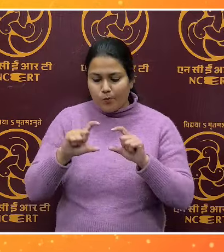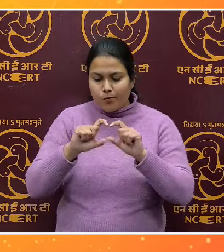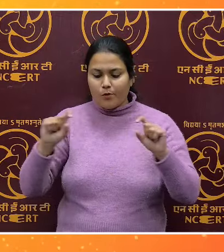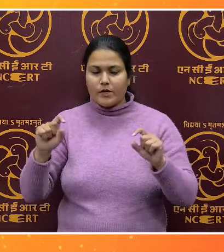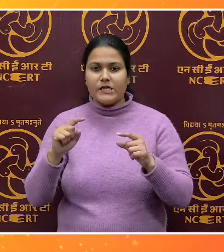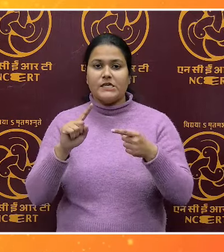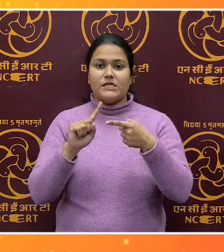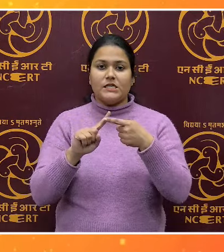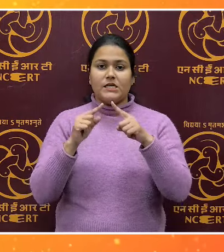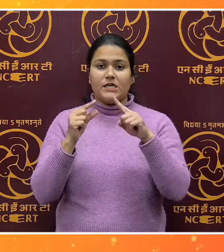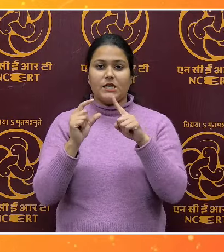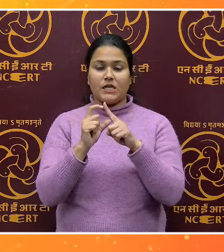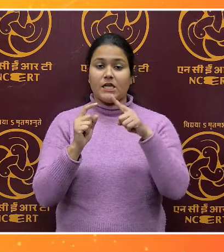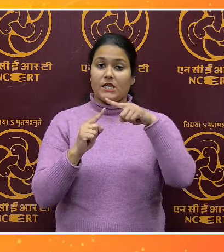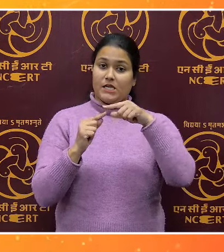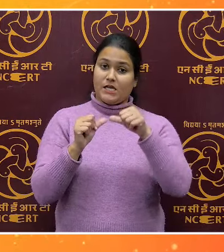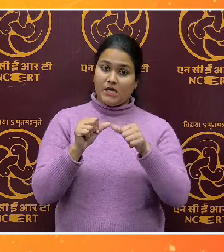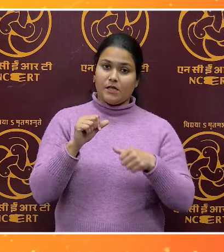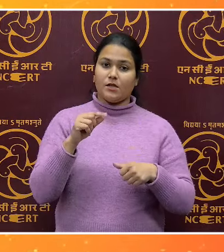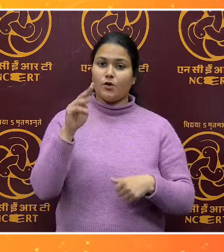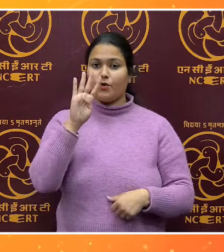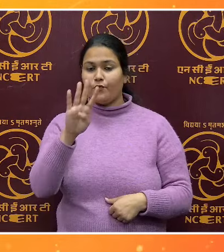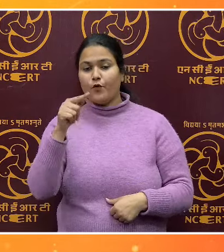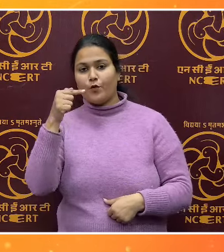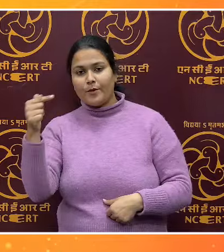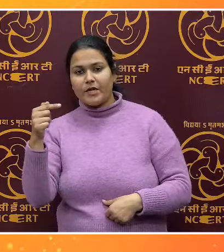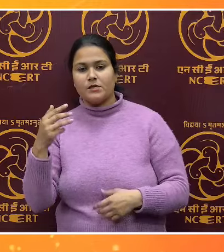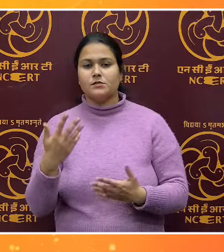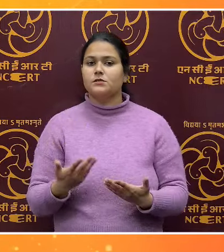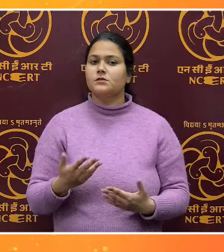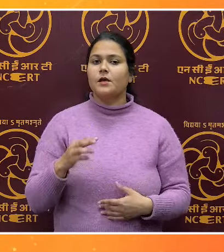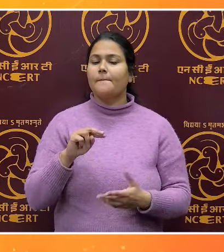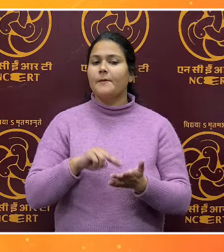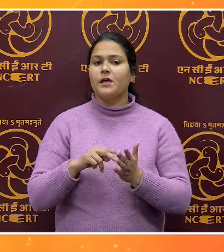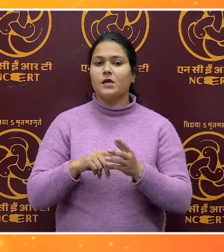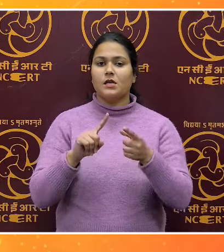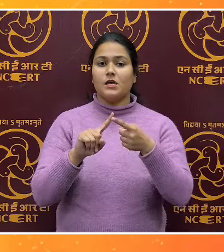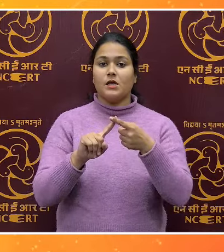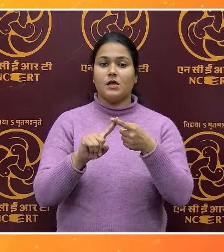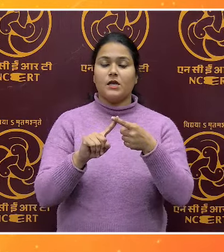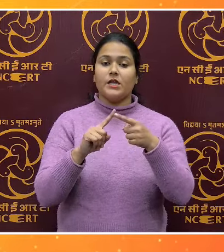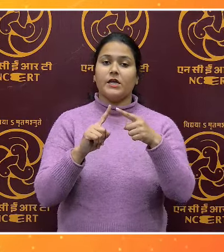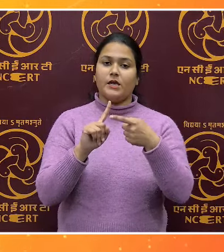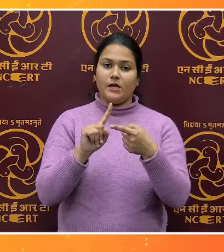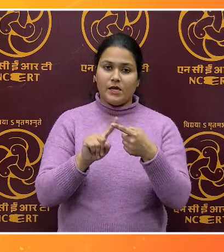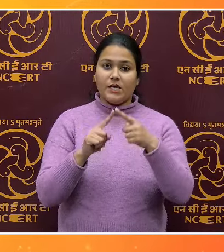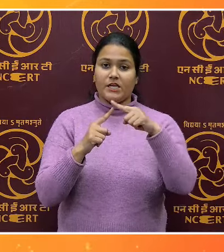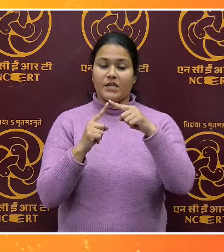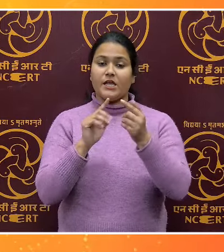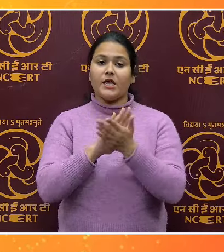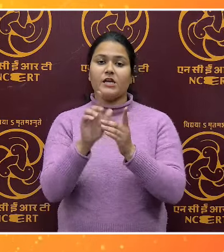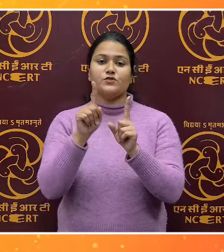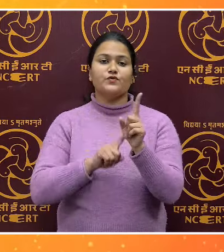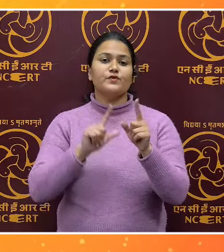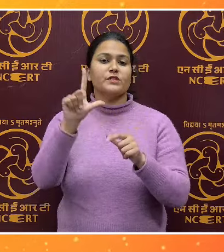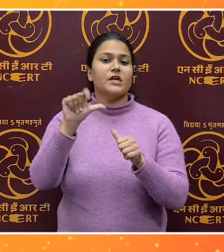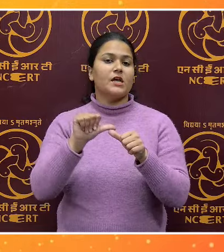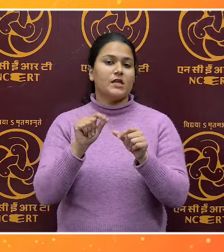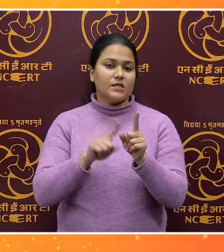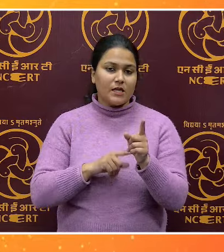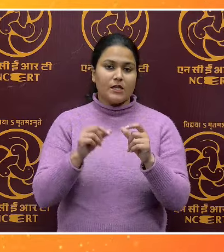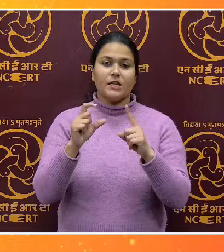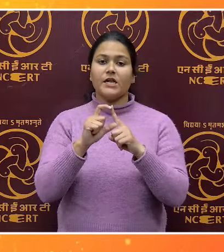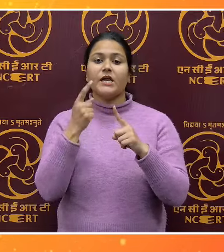minus. It will be ethylene diamine tetraacetate,